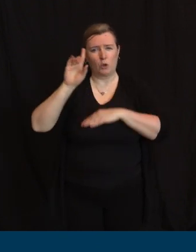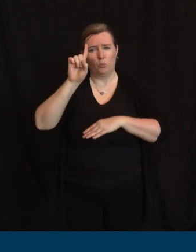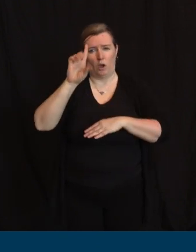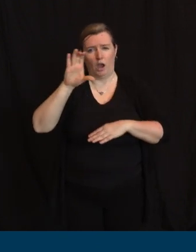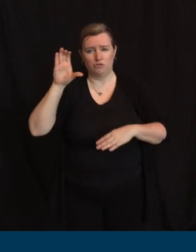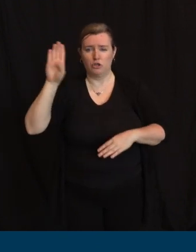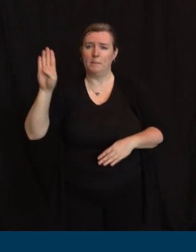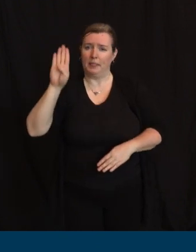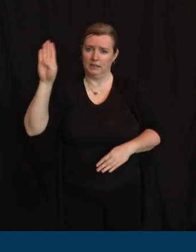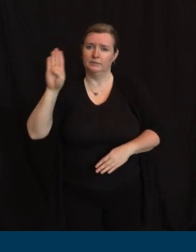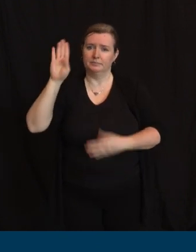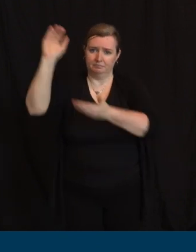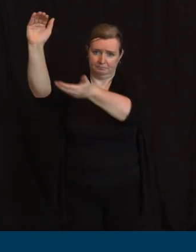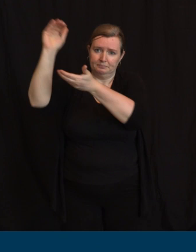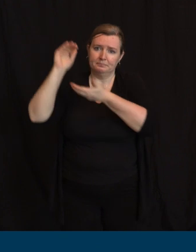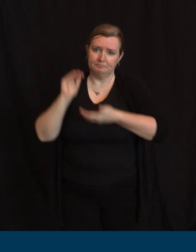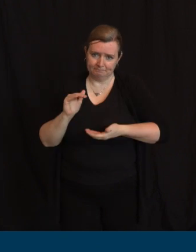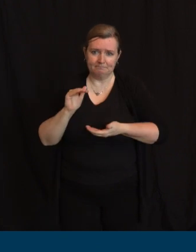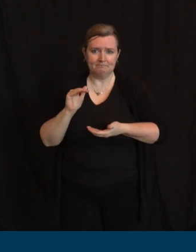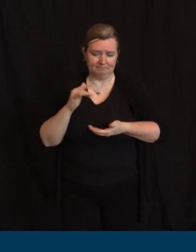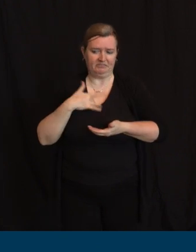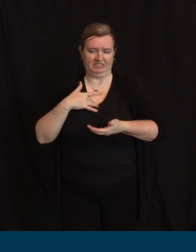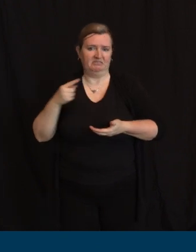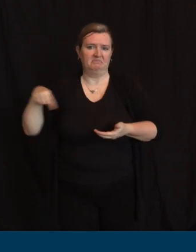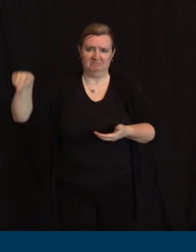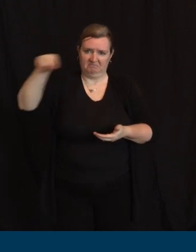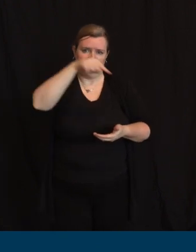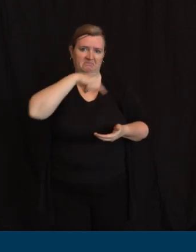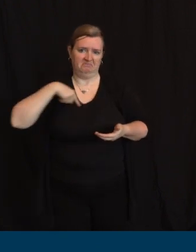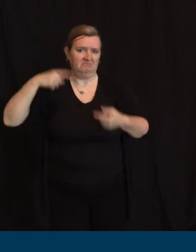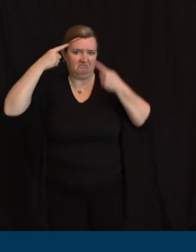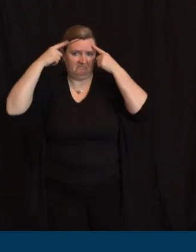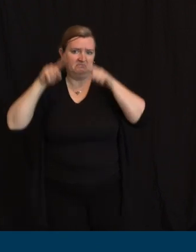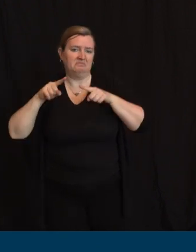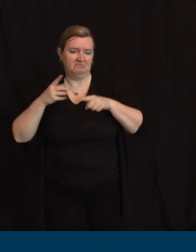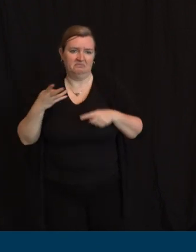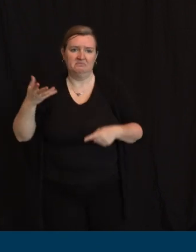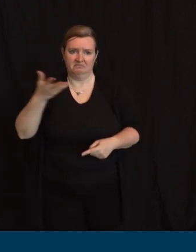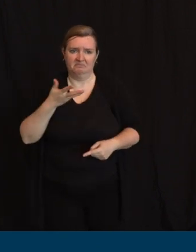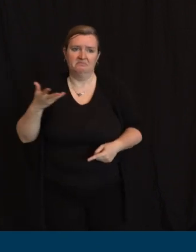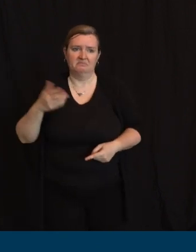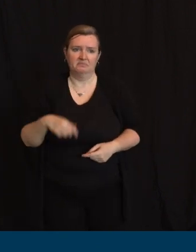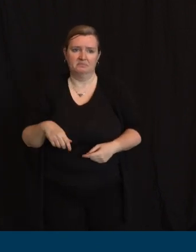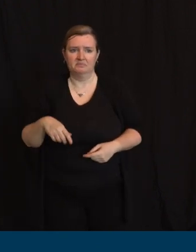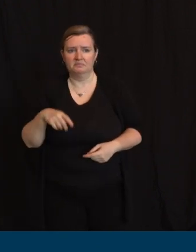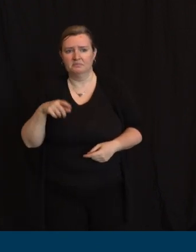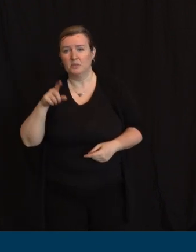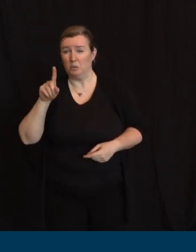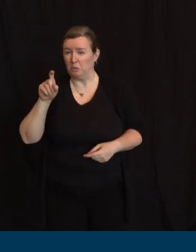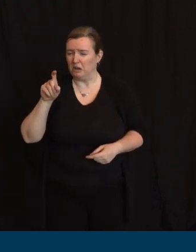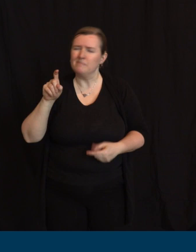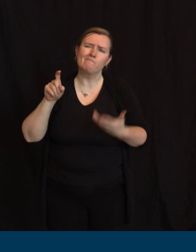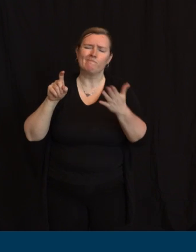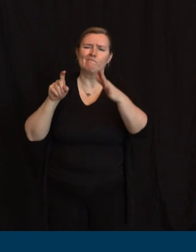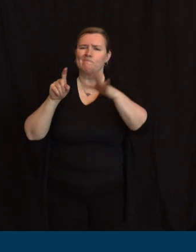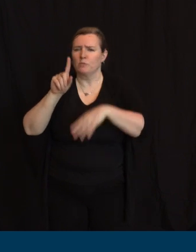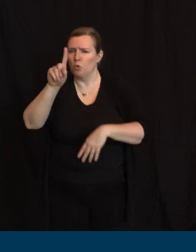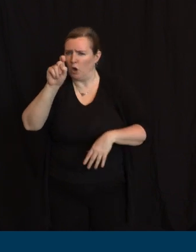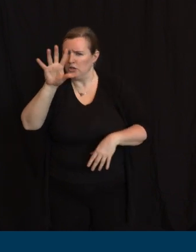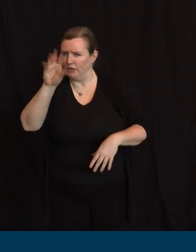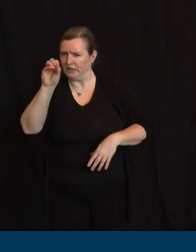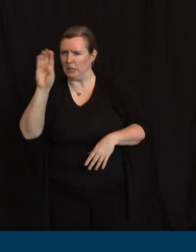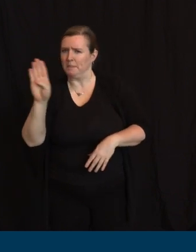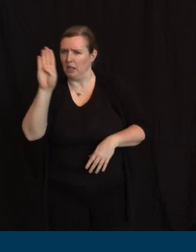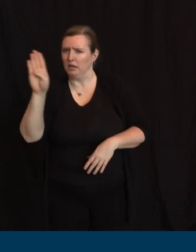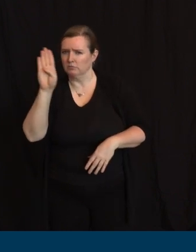4 governors. I think that number, if anything, is closer to $150 billion direct cash assistance, and there's just